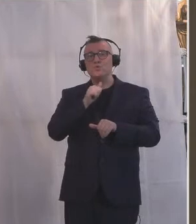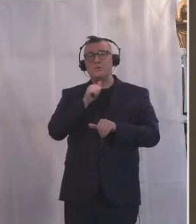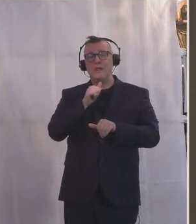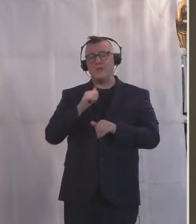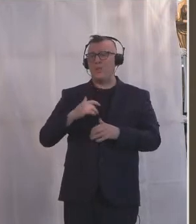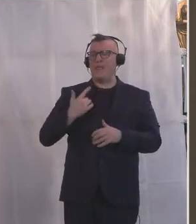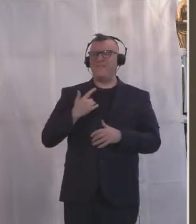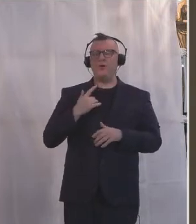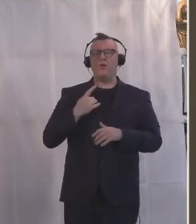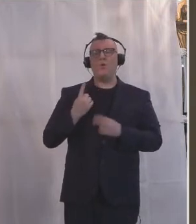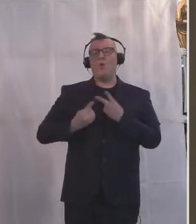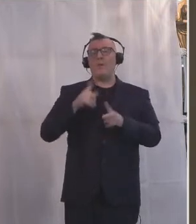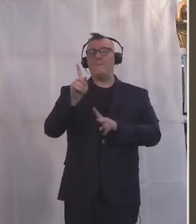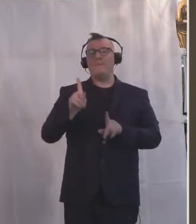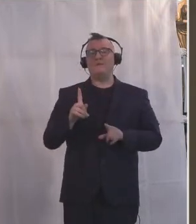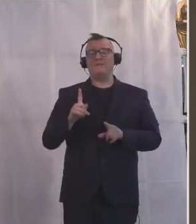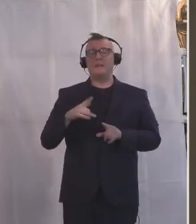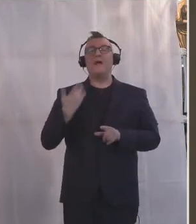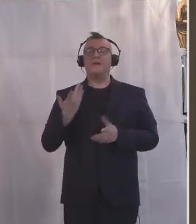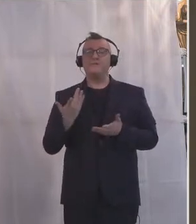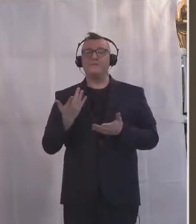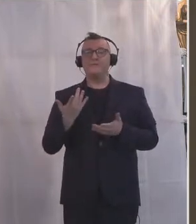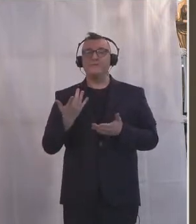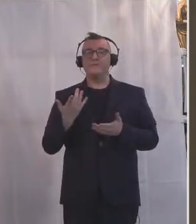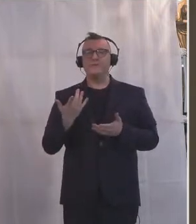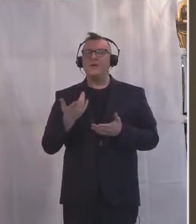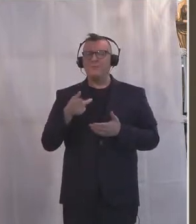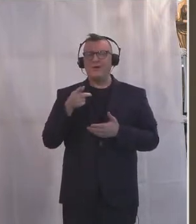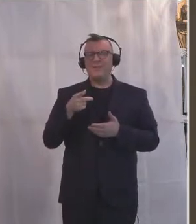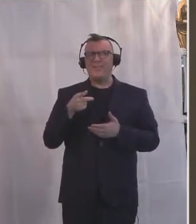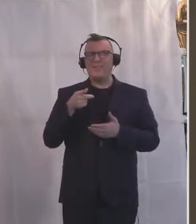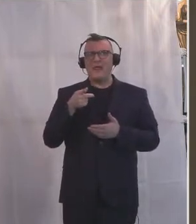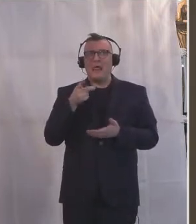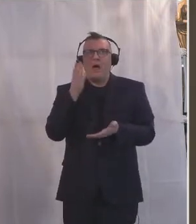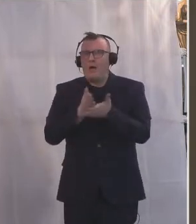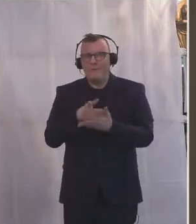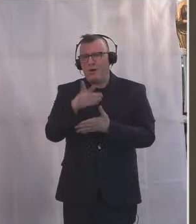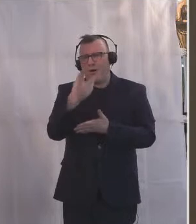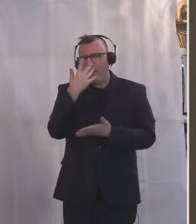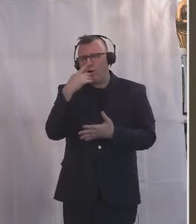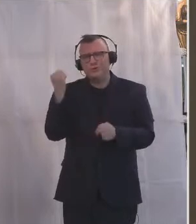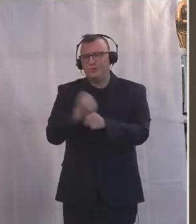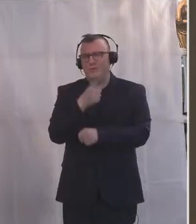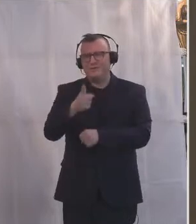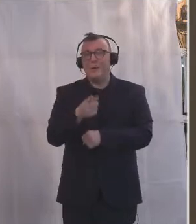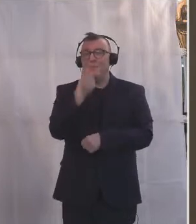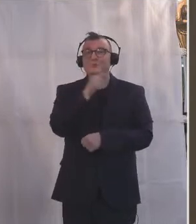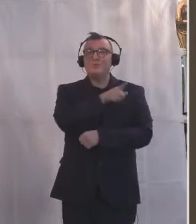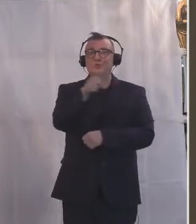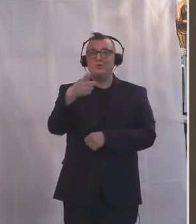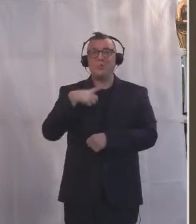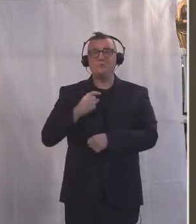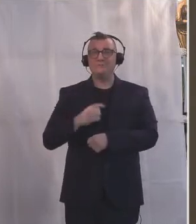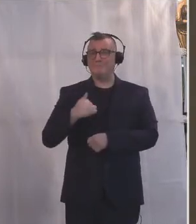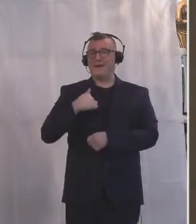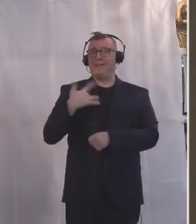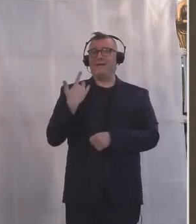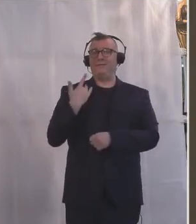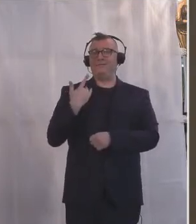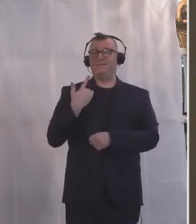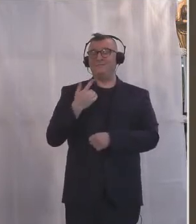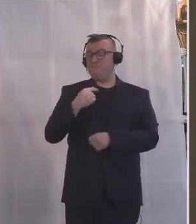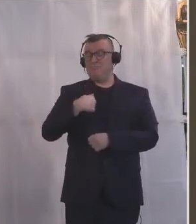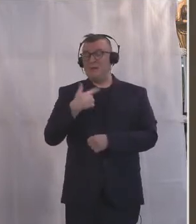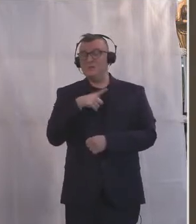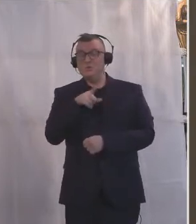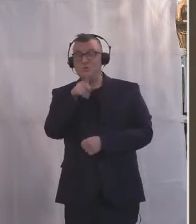Well, we can't always literally be in everybody's shoes. I don't think you'd want to walk in my shoes, and I probably wouldn't want to walk in some of your